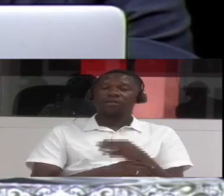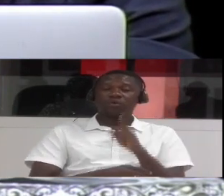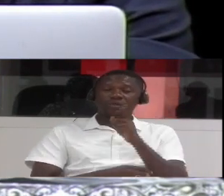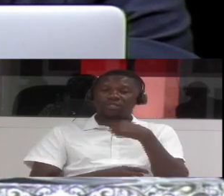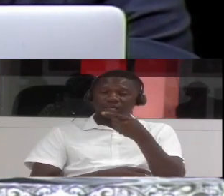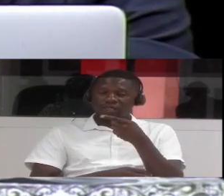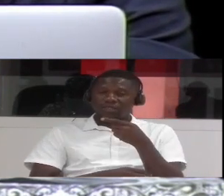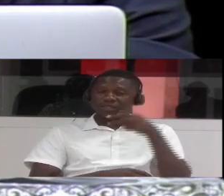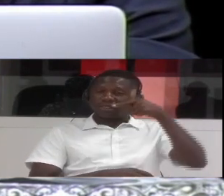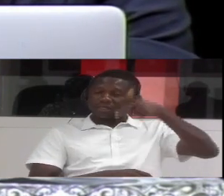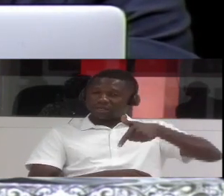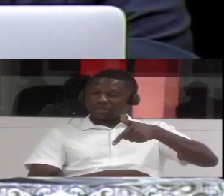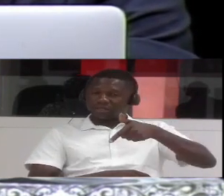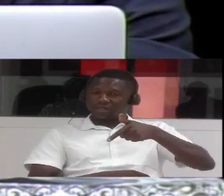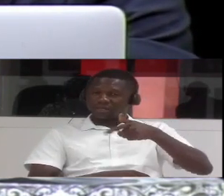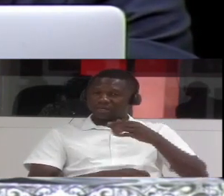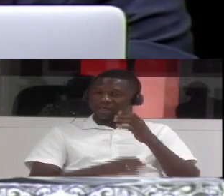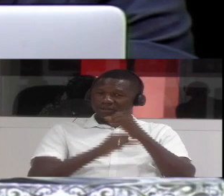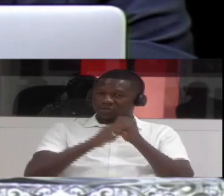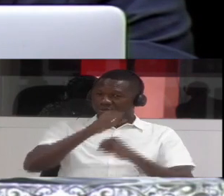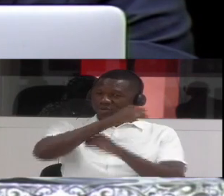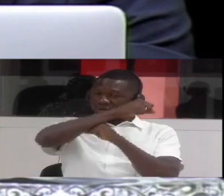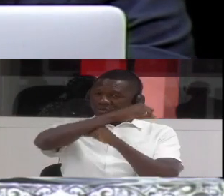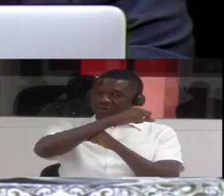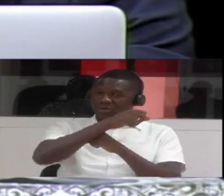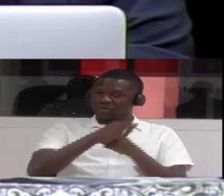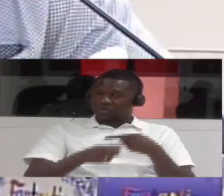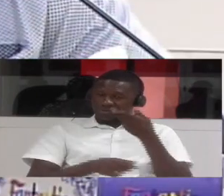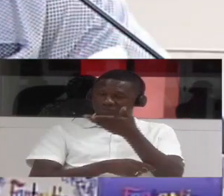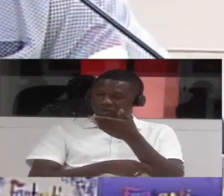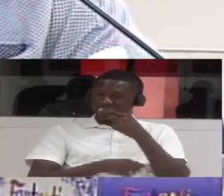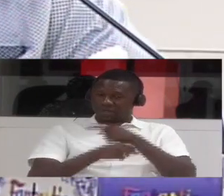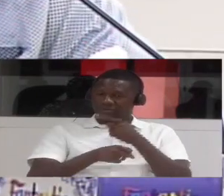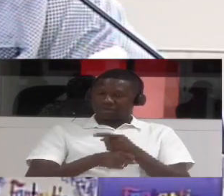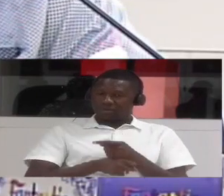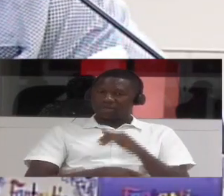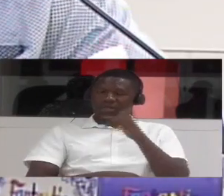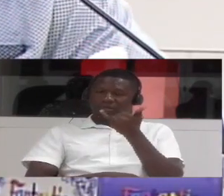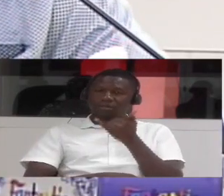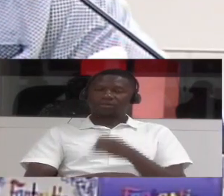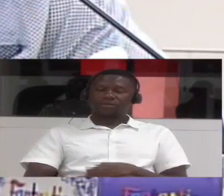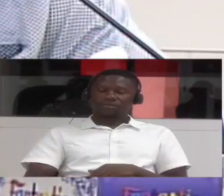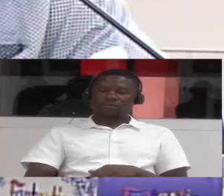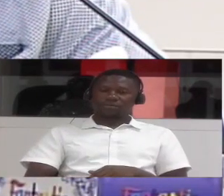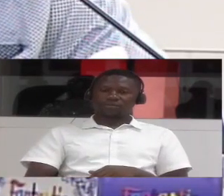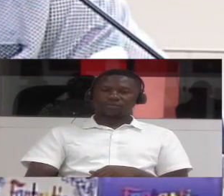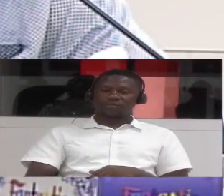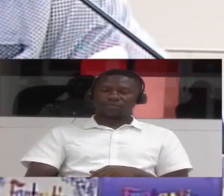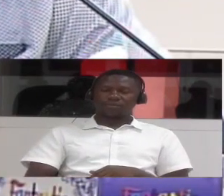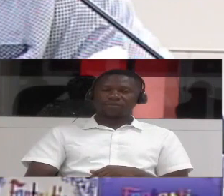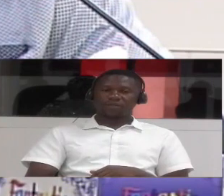the Nigerian aid to Gambia, the lifting of crude oil? Yes, that's exactly. They